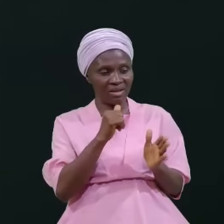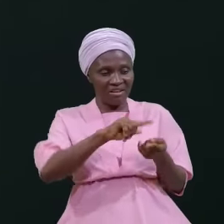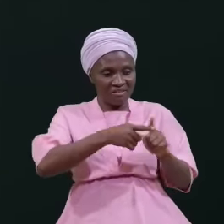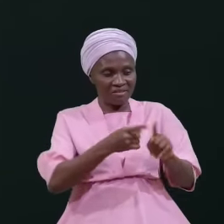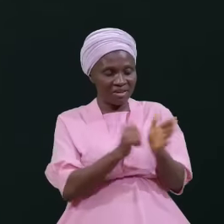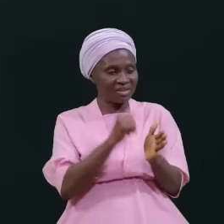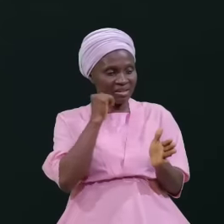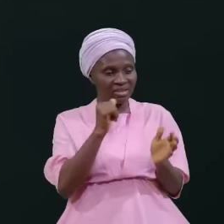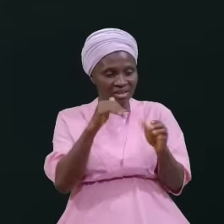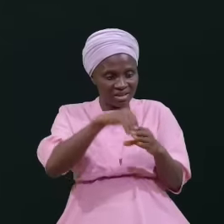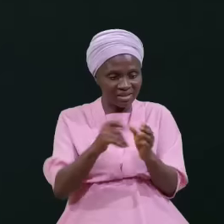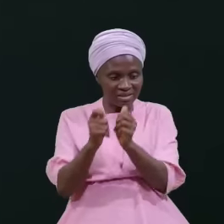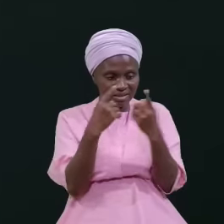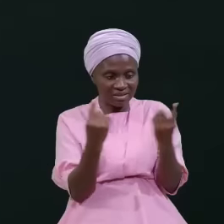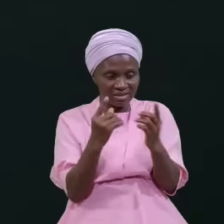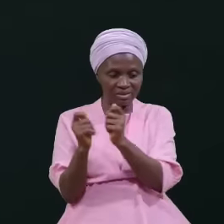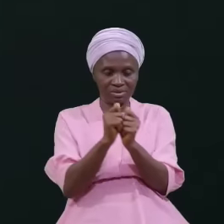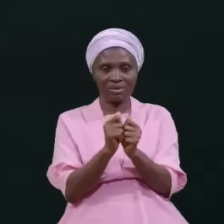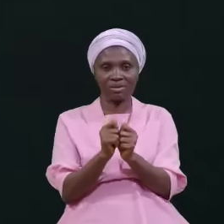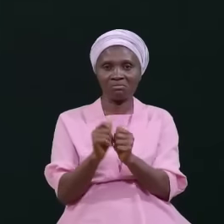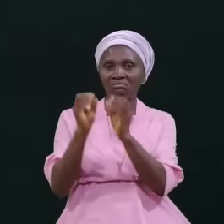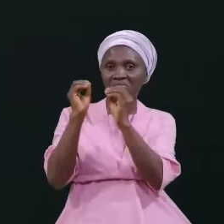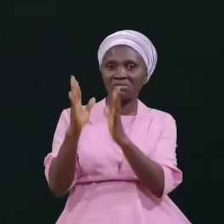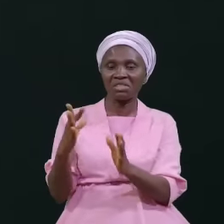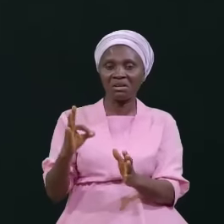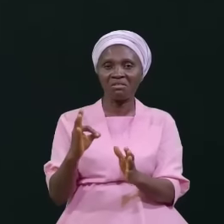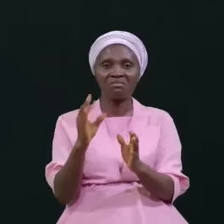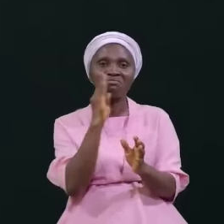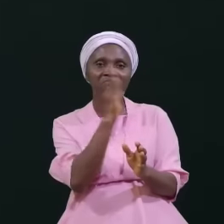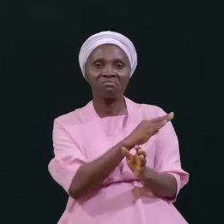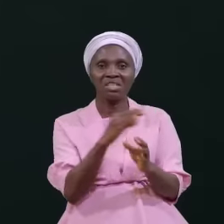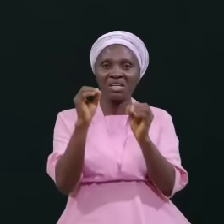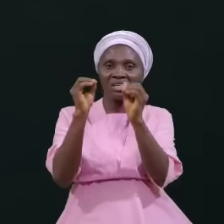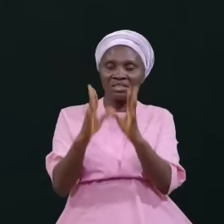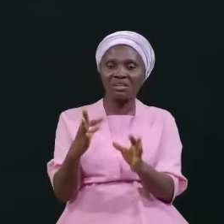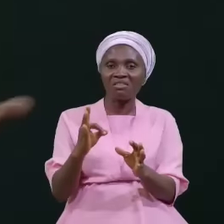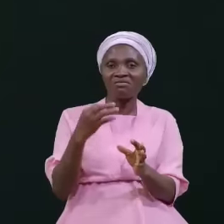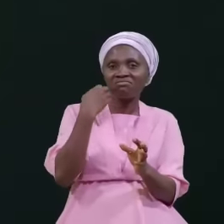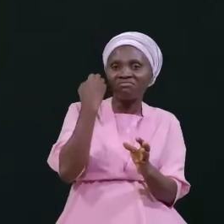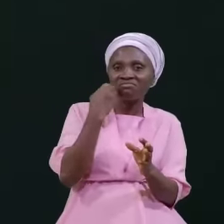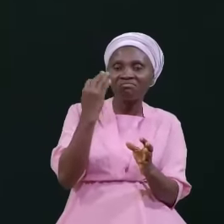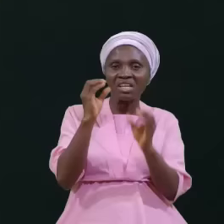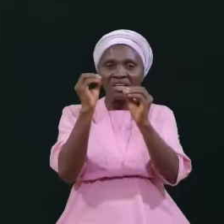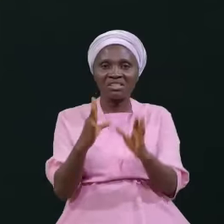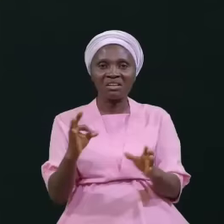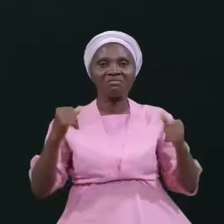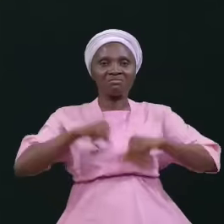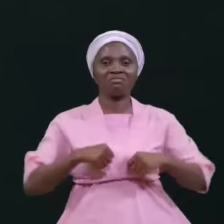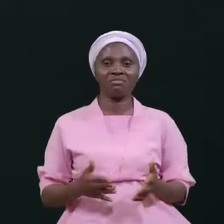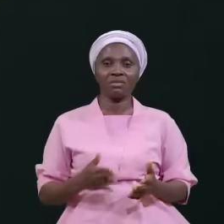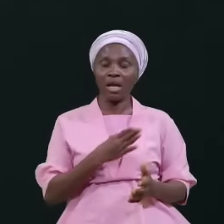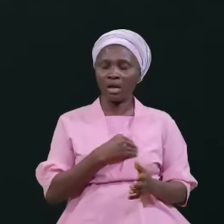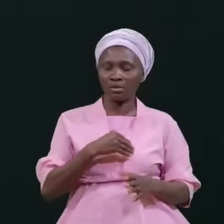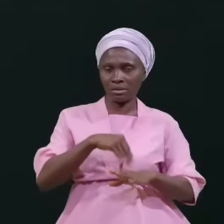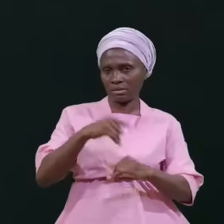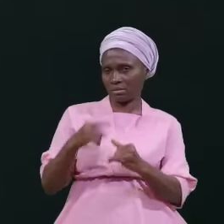evil, teacher of immorality, and teacher of condemnation. And eventually, the